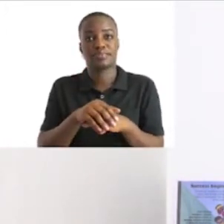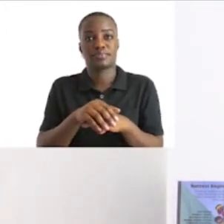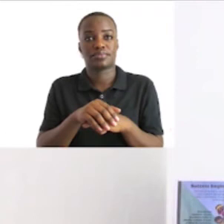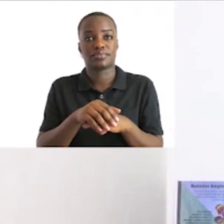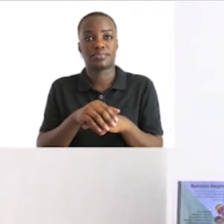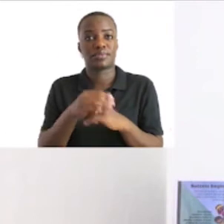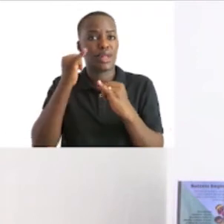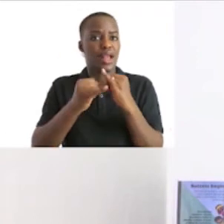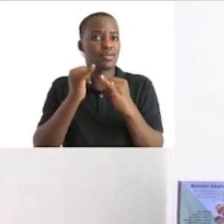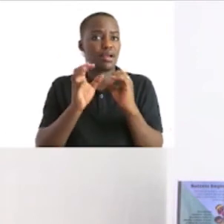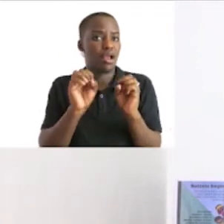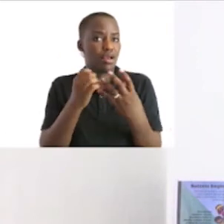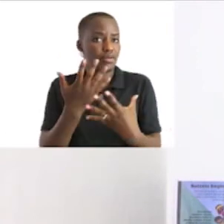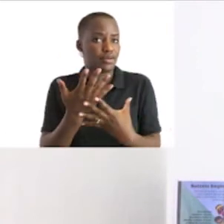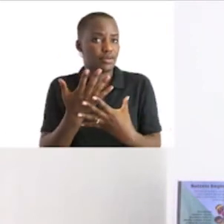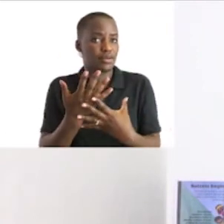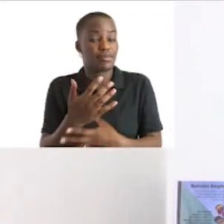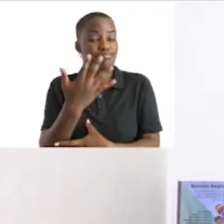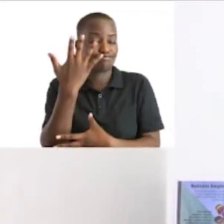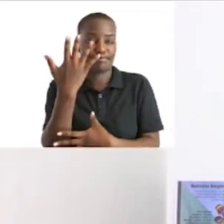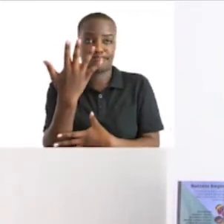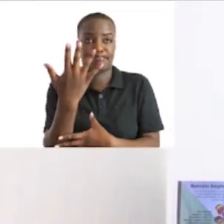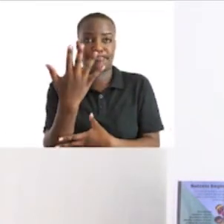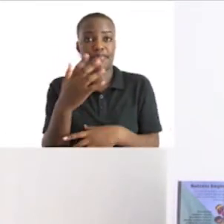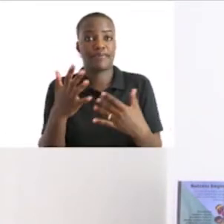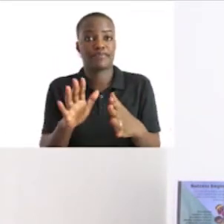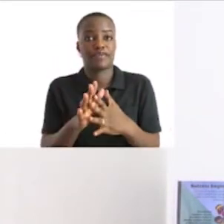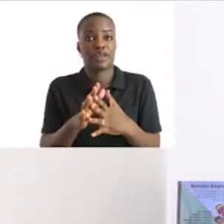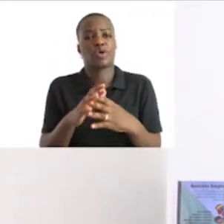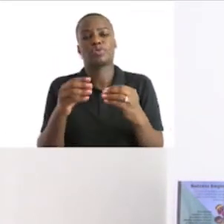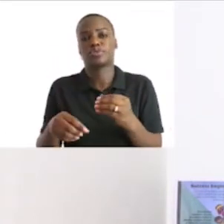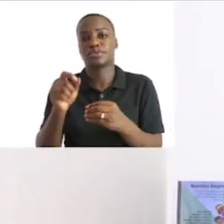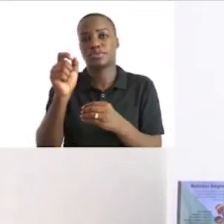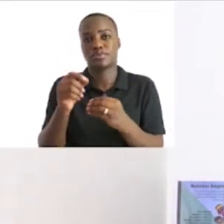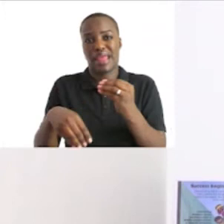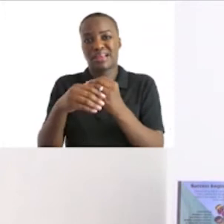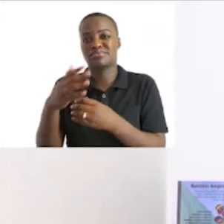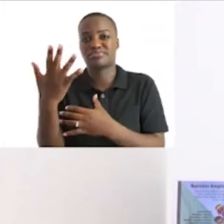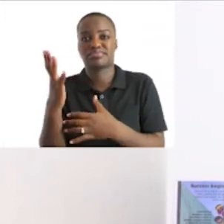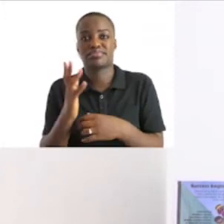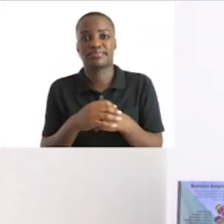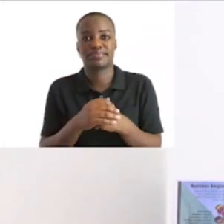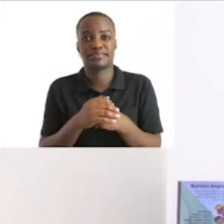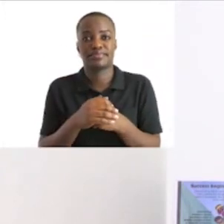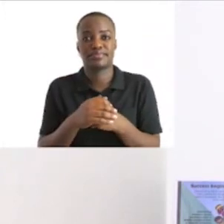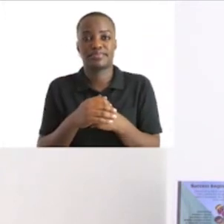The last one is only 5. So we are going to write 5.